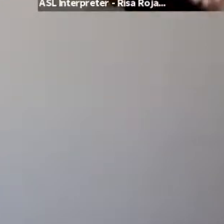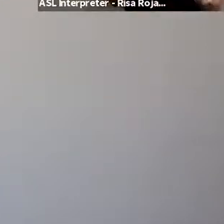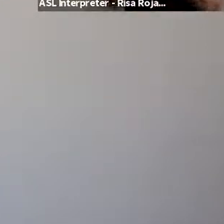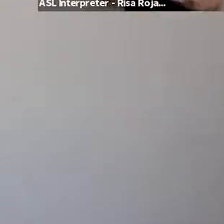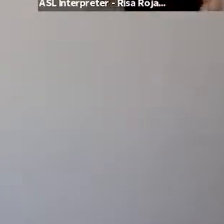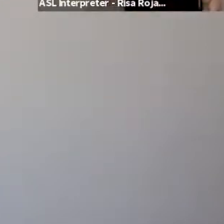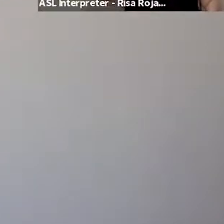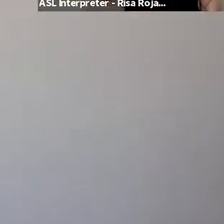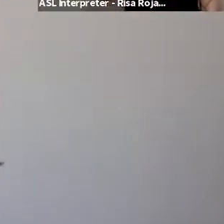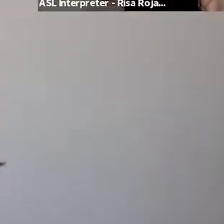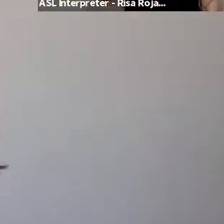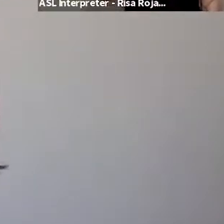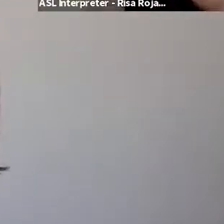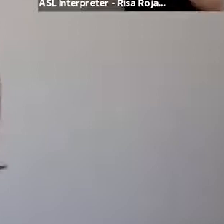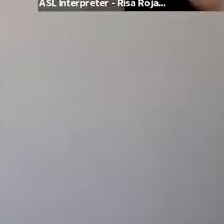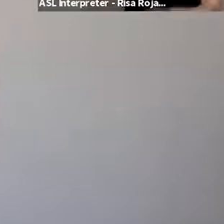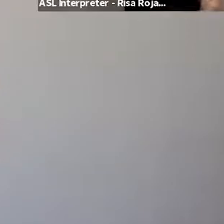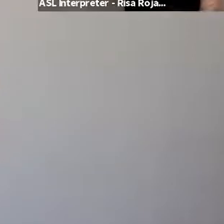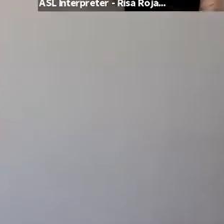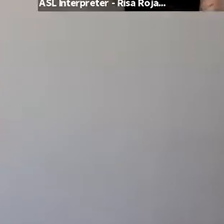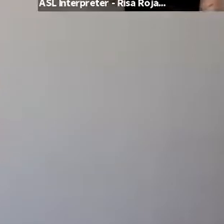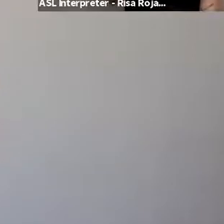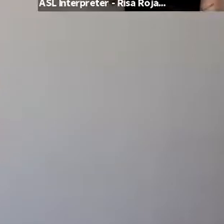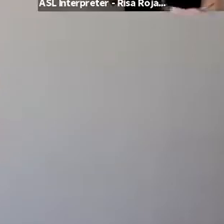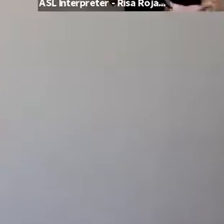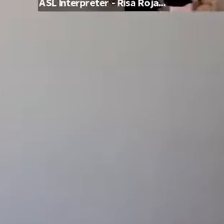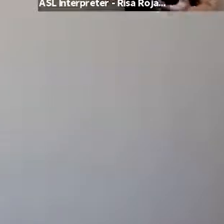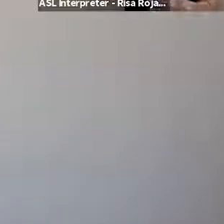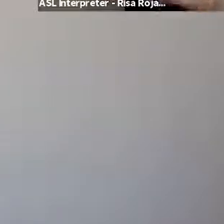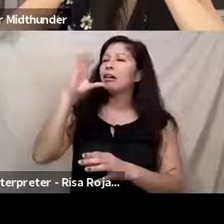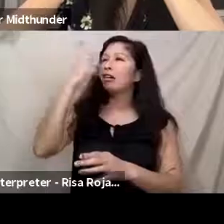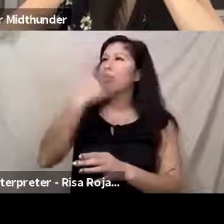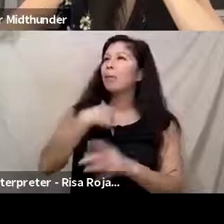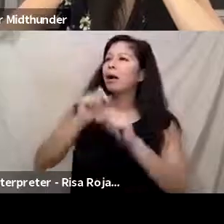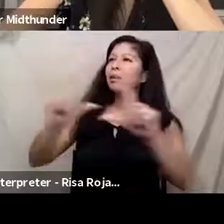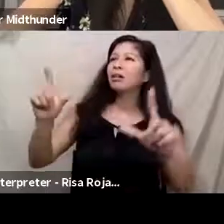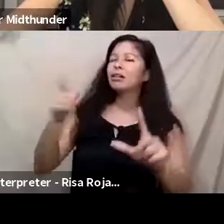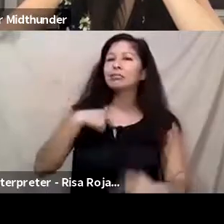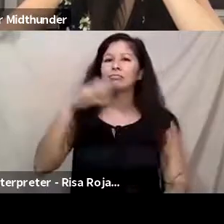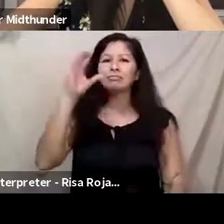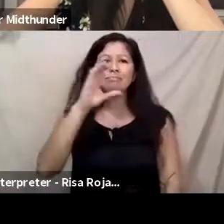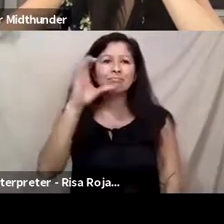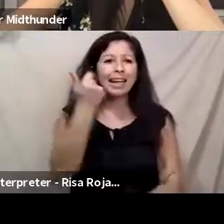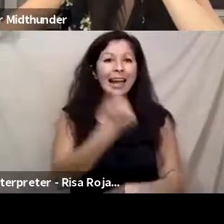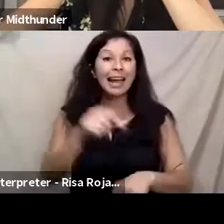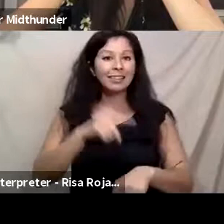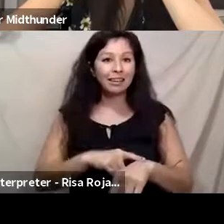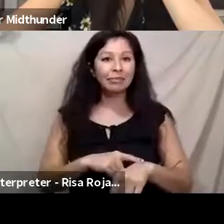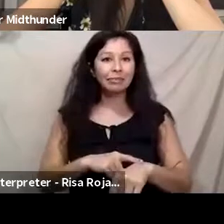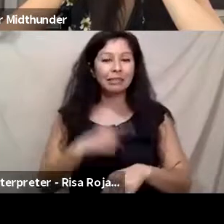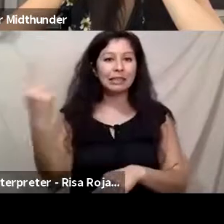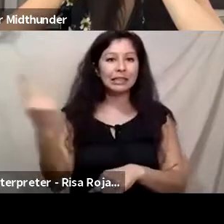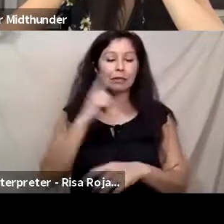see yourself in them, and you wanted to see yourself on screen. And so you started looking, and anytime there would be